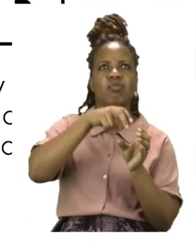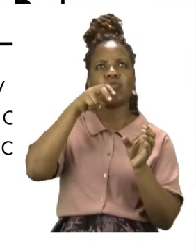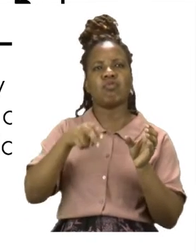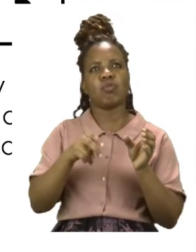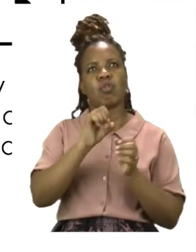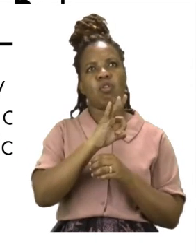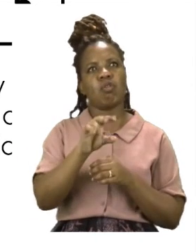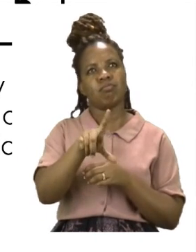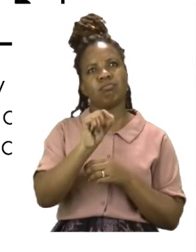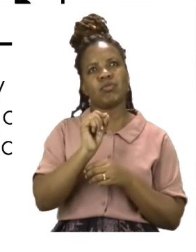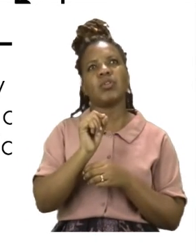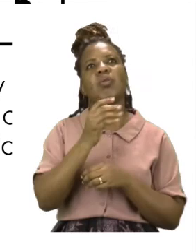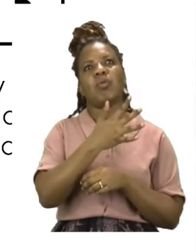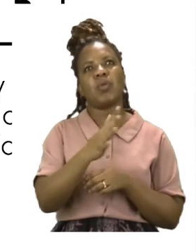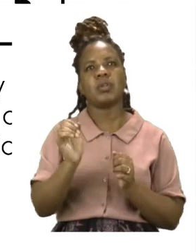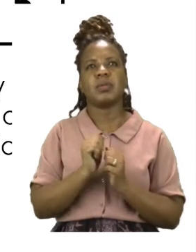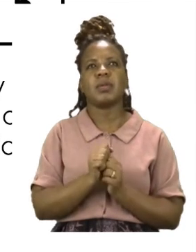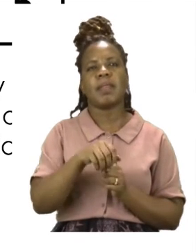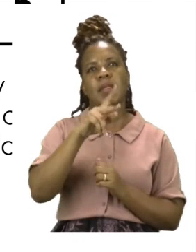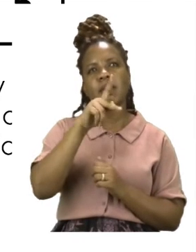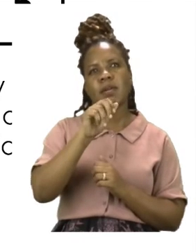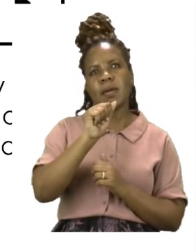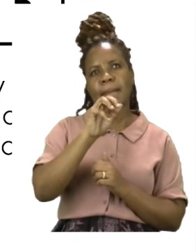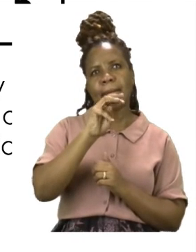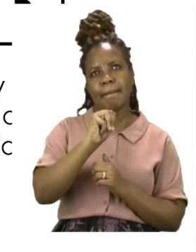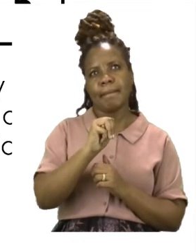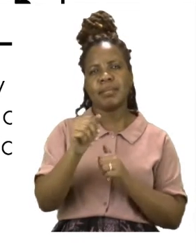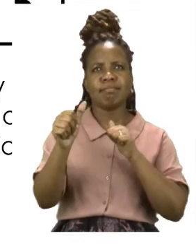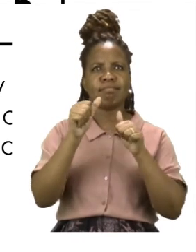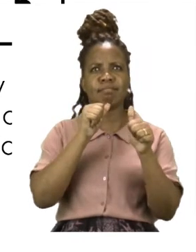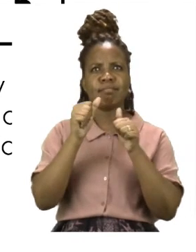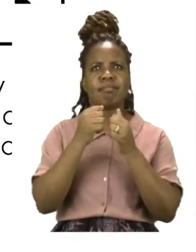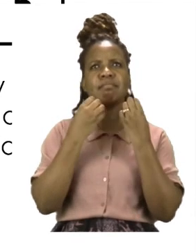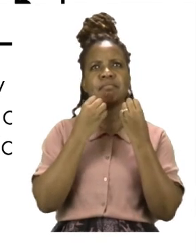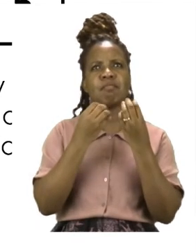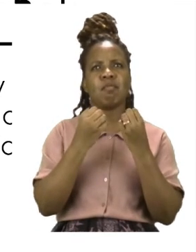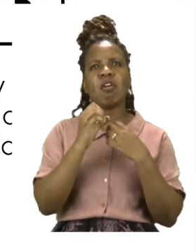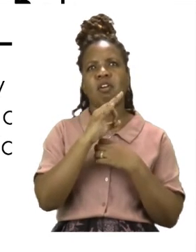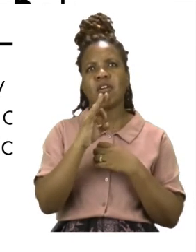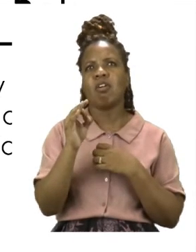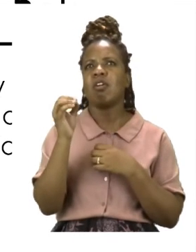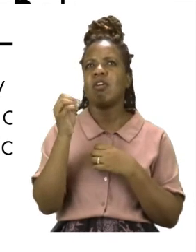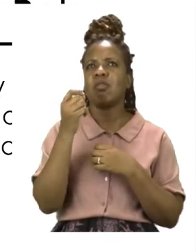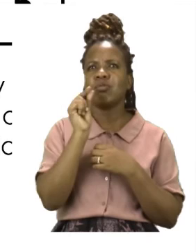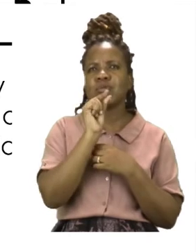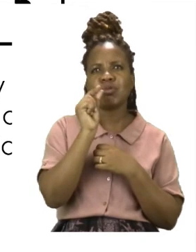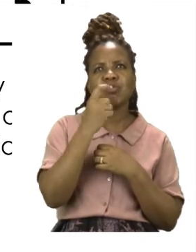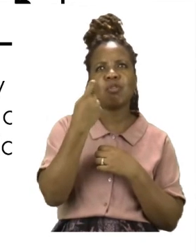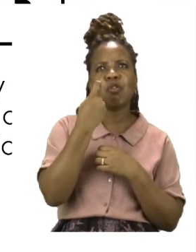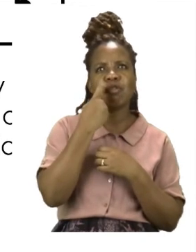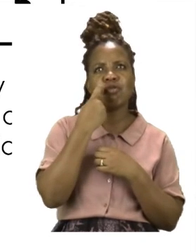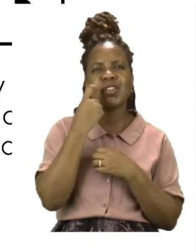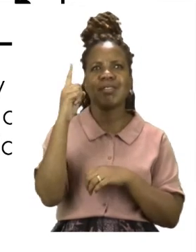Pam eats a lot of small fish every day. She likes to wiggle